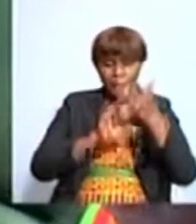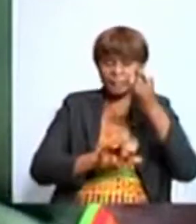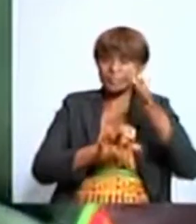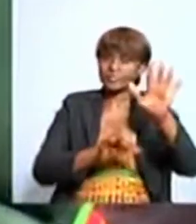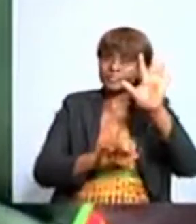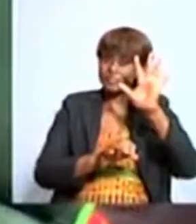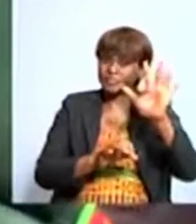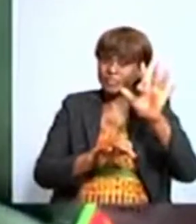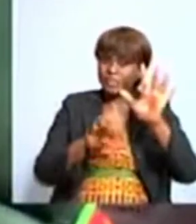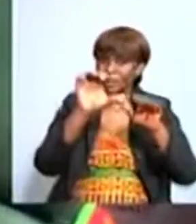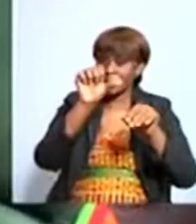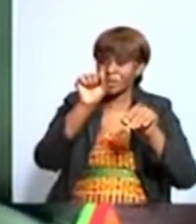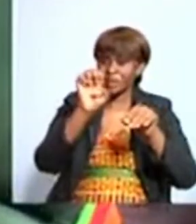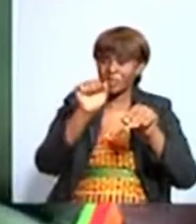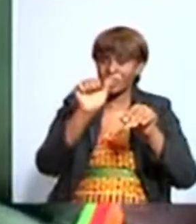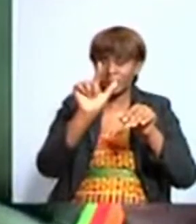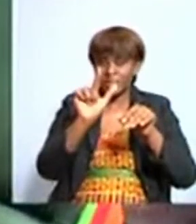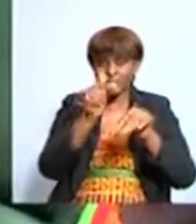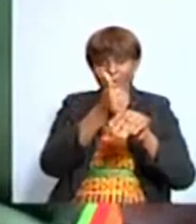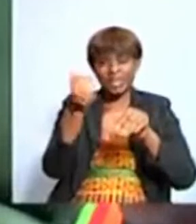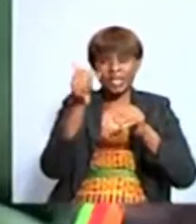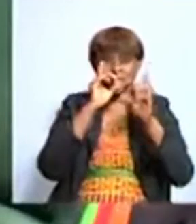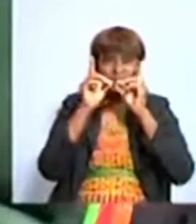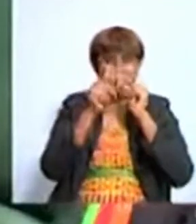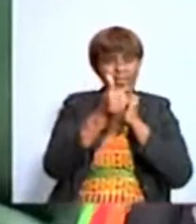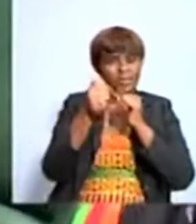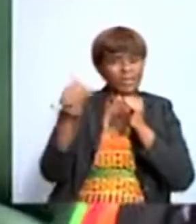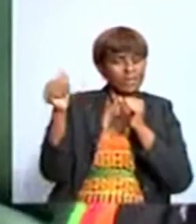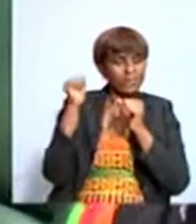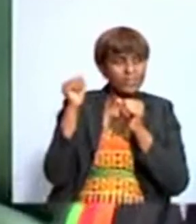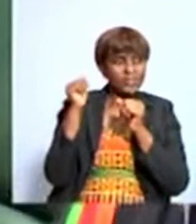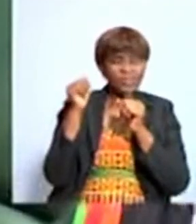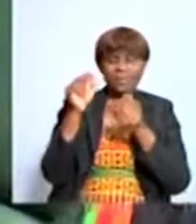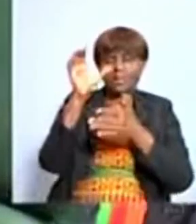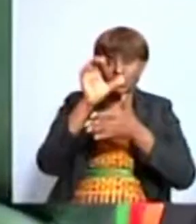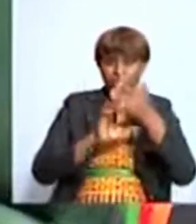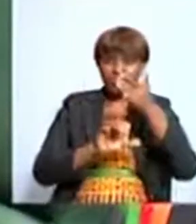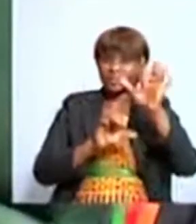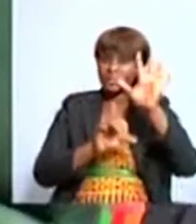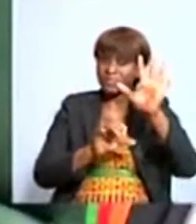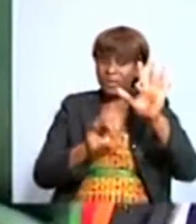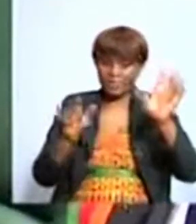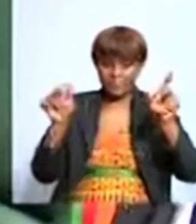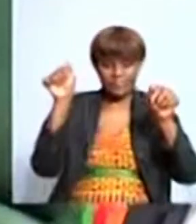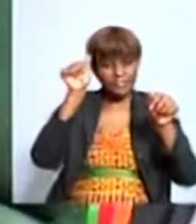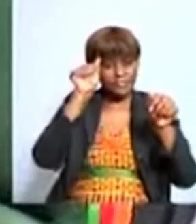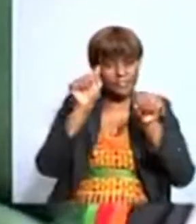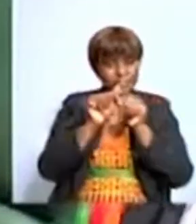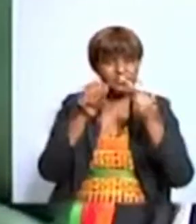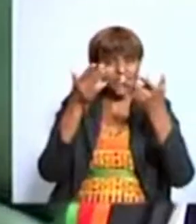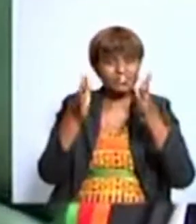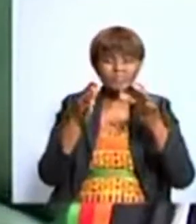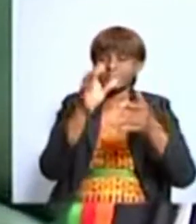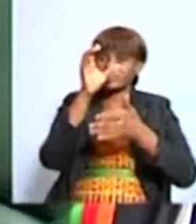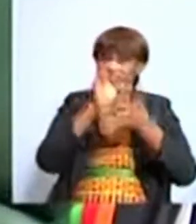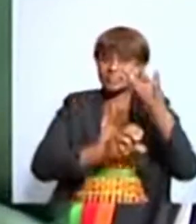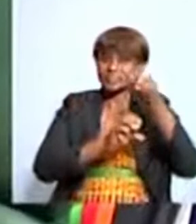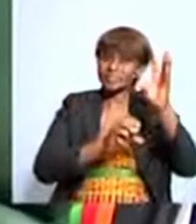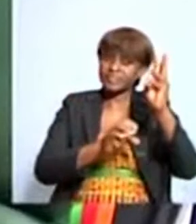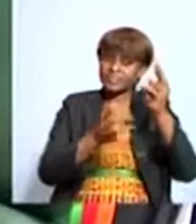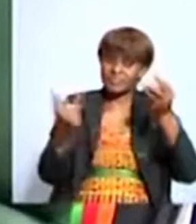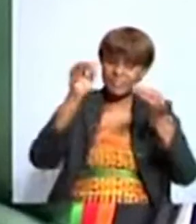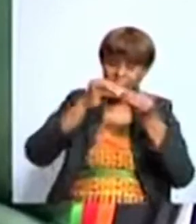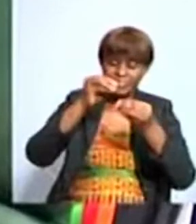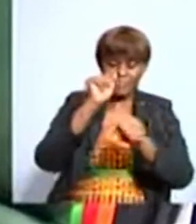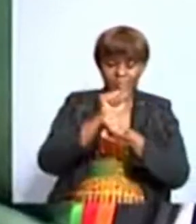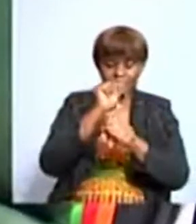of Commission. Any debate, any objection? Clause 5 is agreed to. Clause 6, additional functions